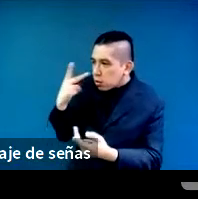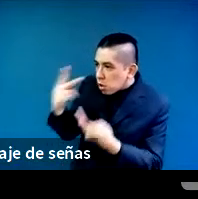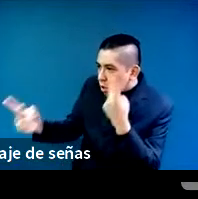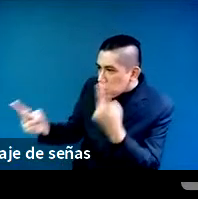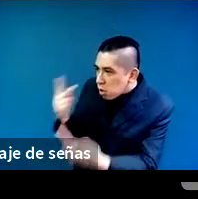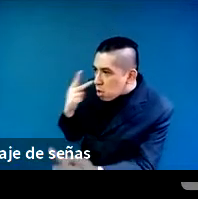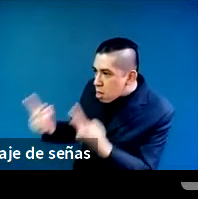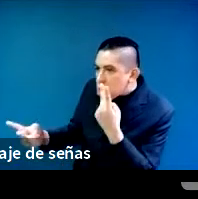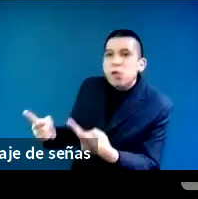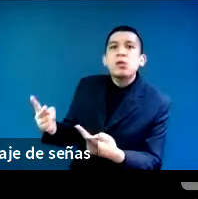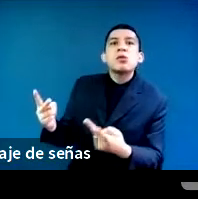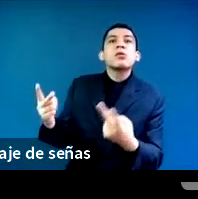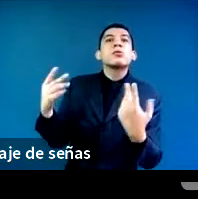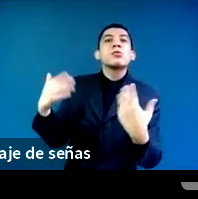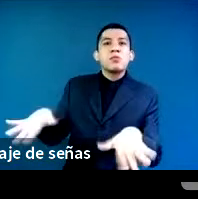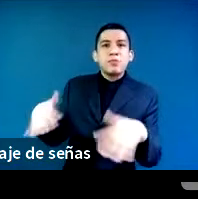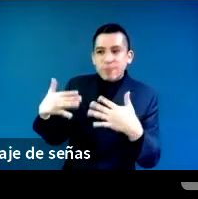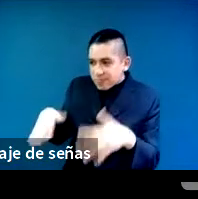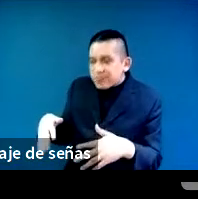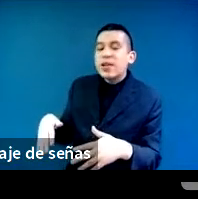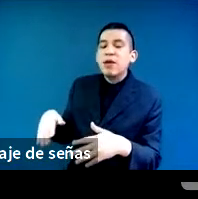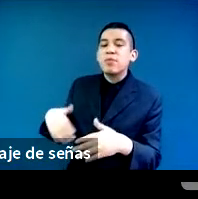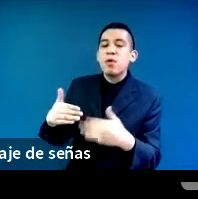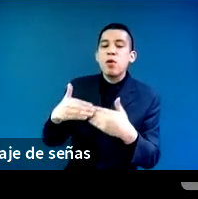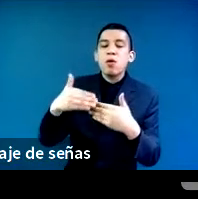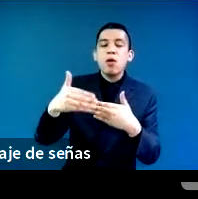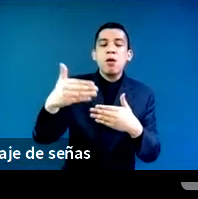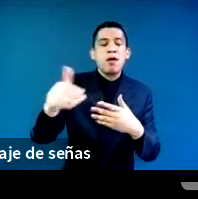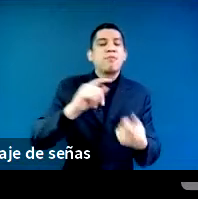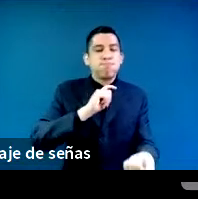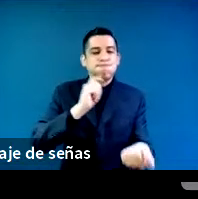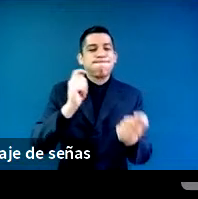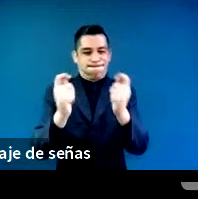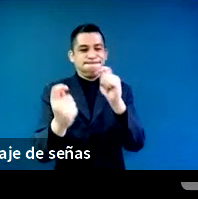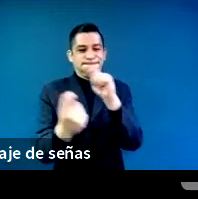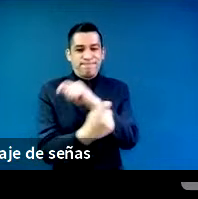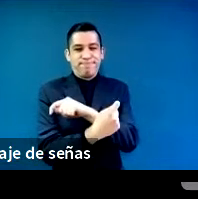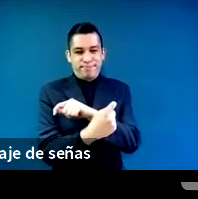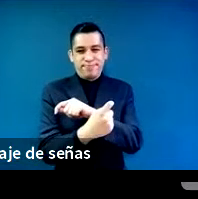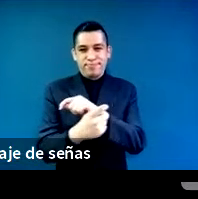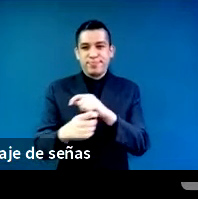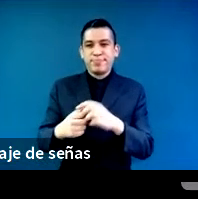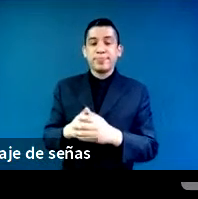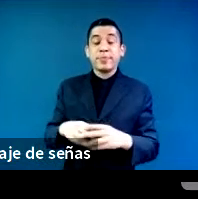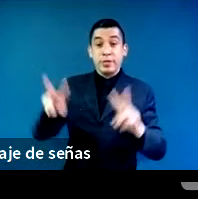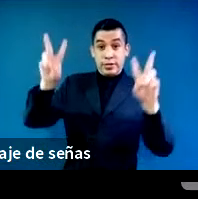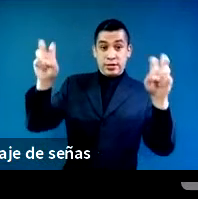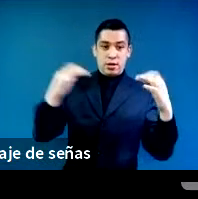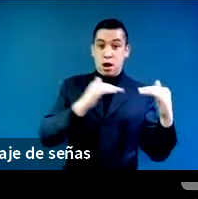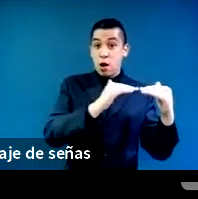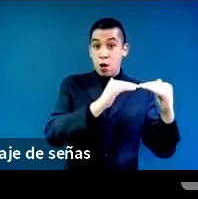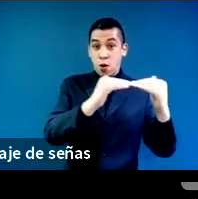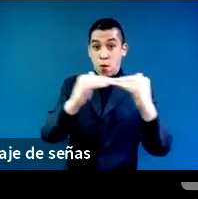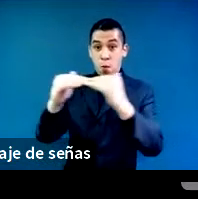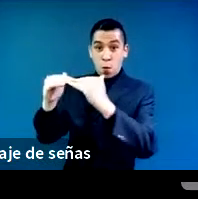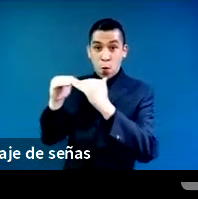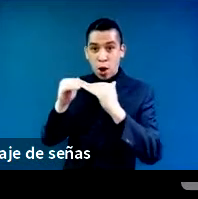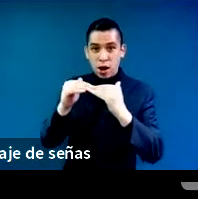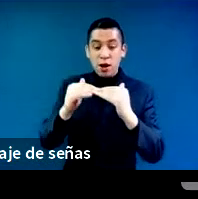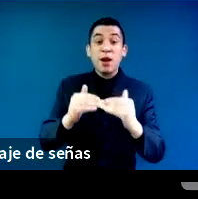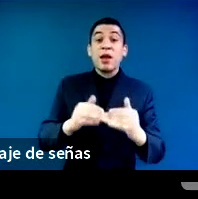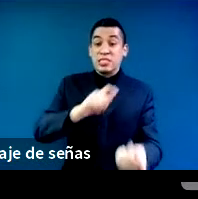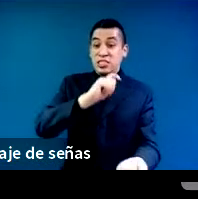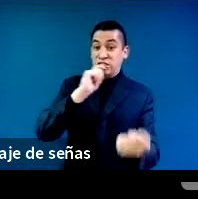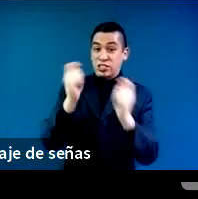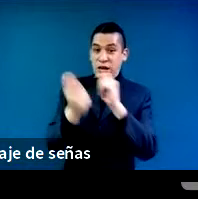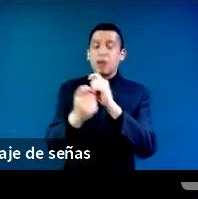urge governments to work more on it, start implementing laws, not just having them. Thank you.